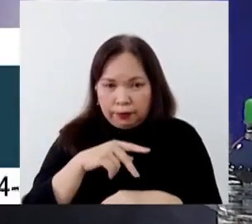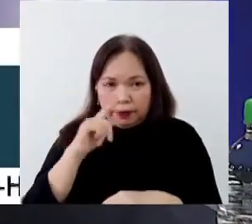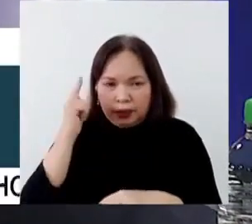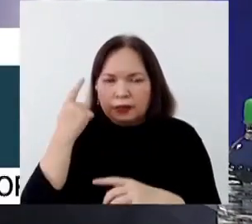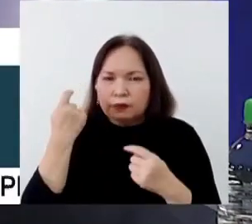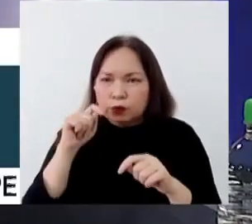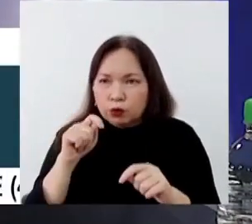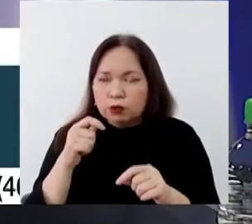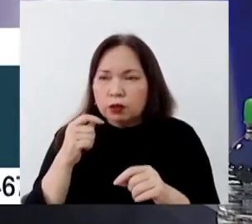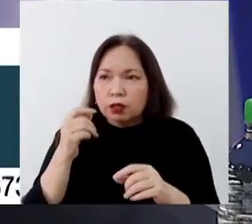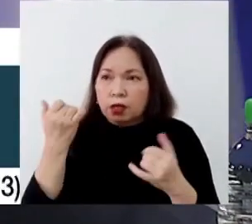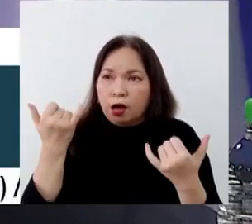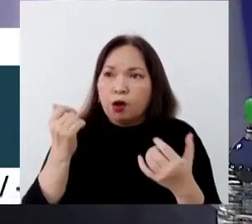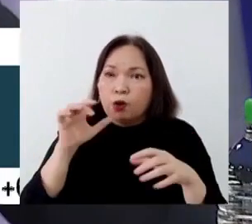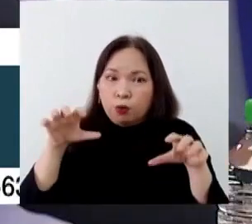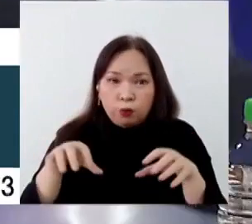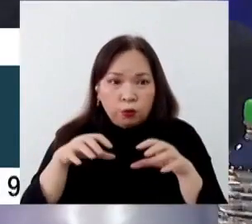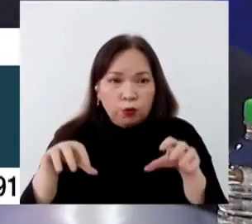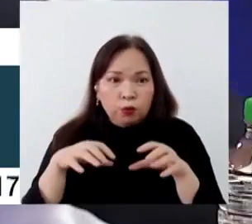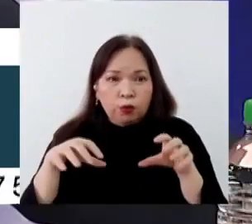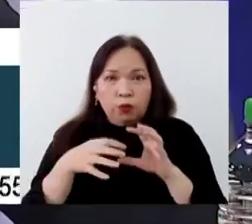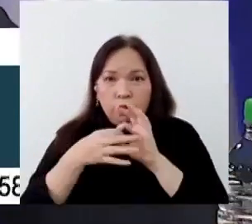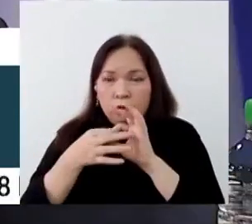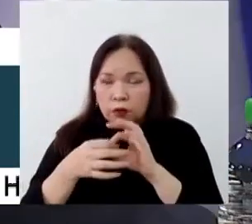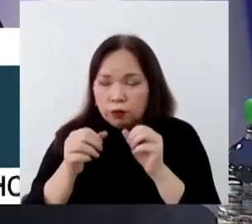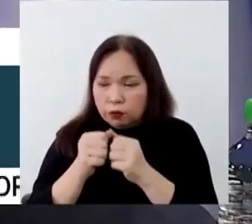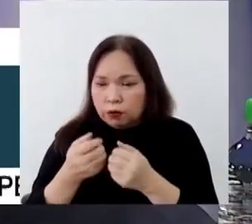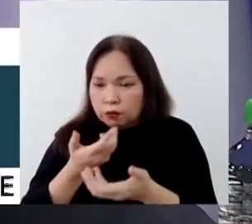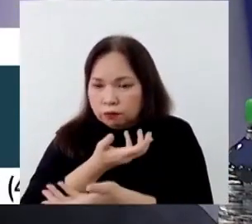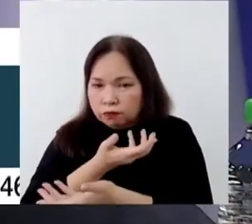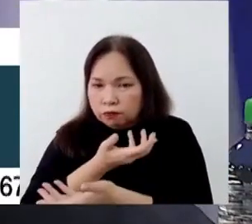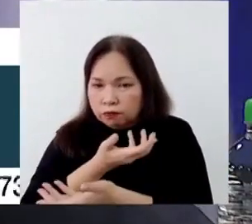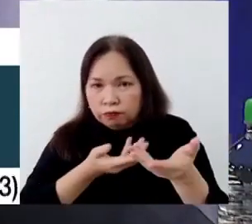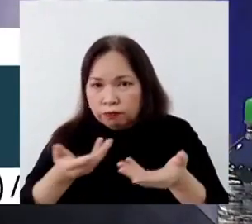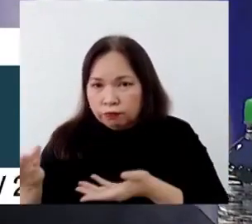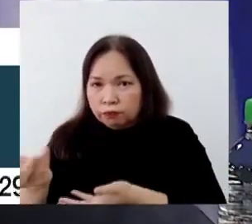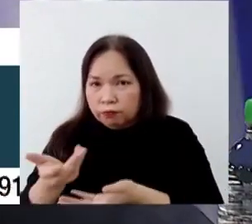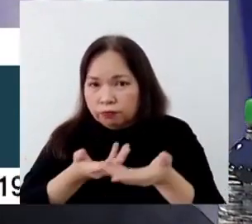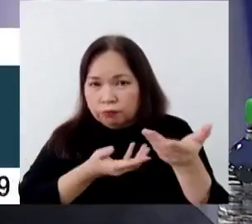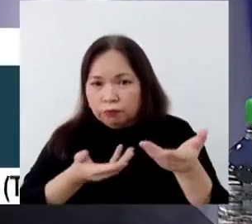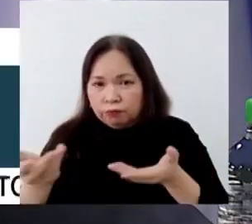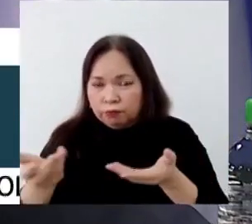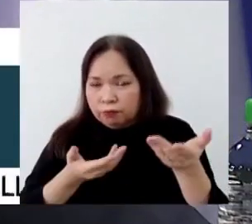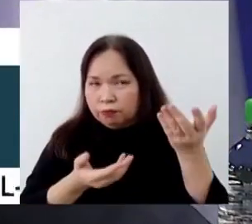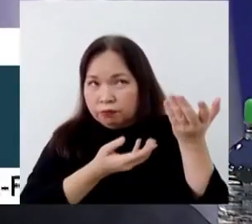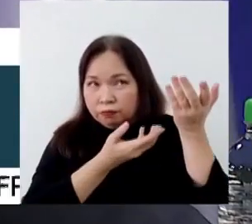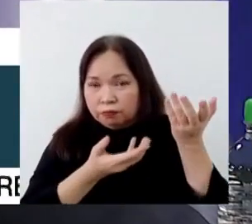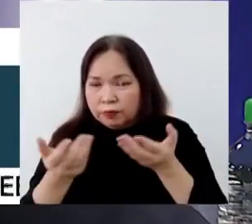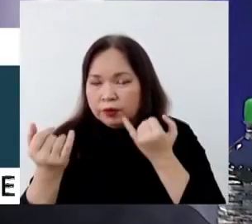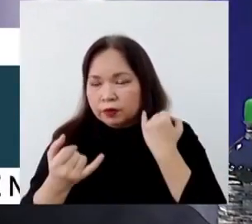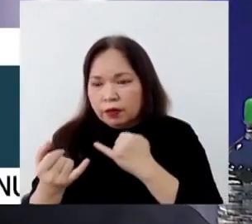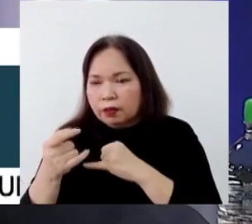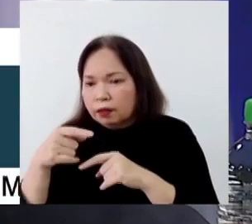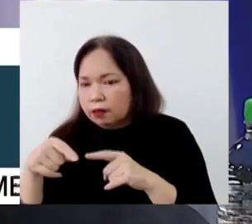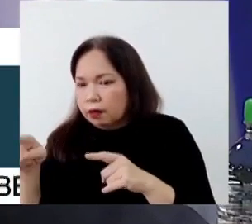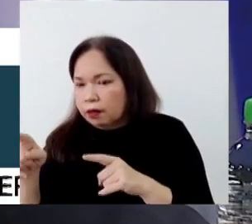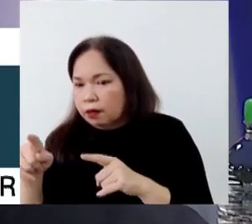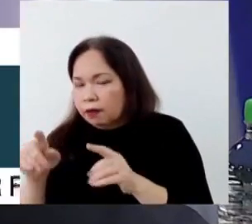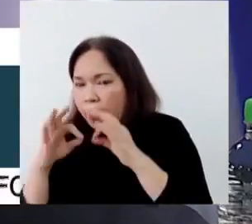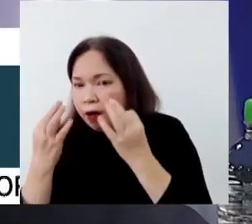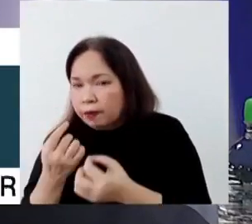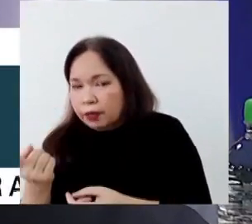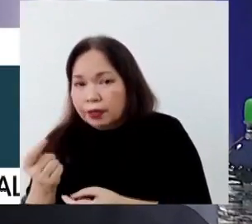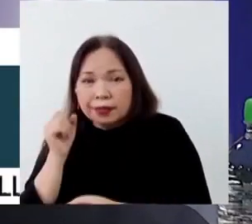is working with a family. The embassy in Israel is in touch with the sisters who are in Kuwait,